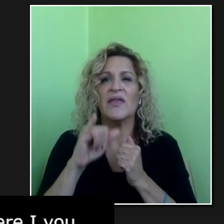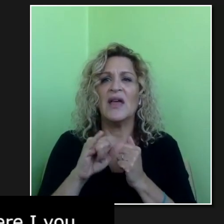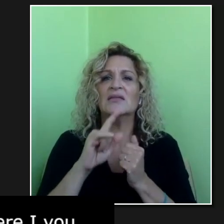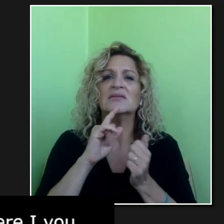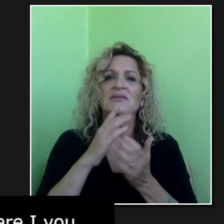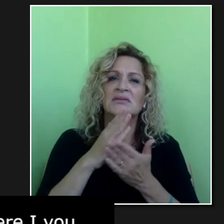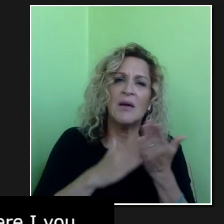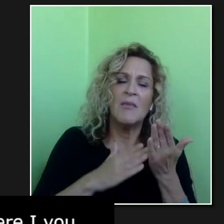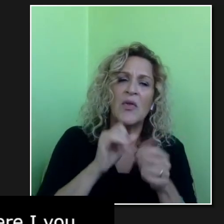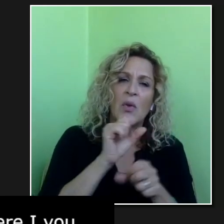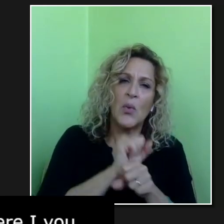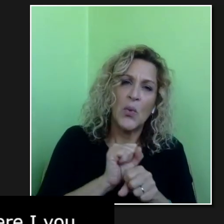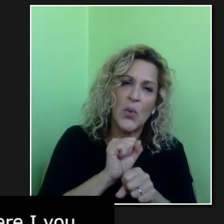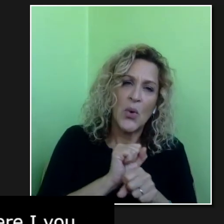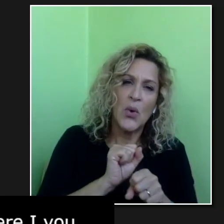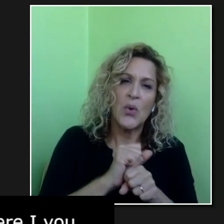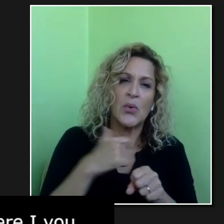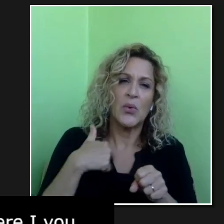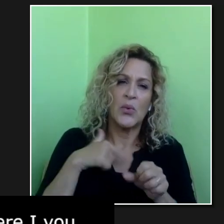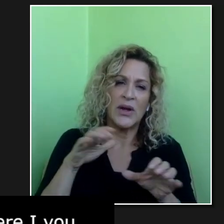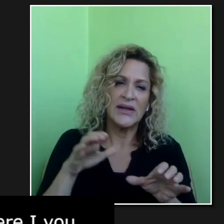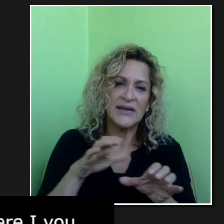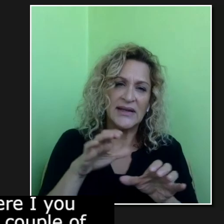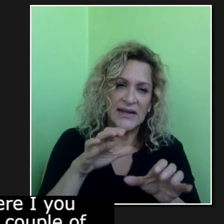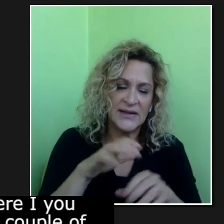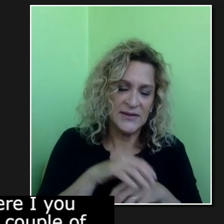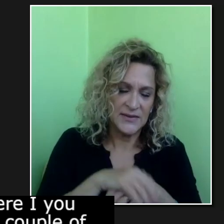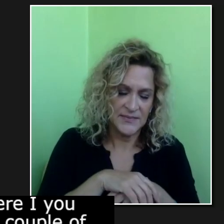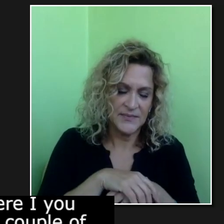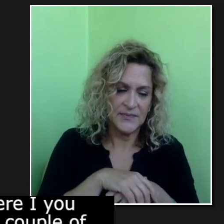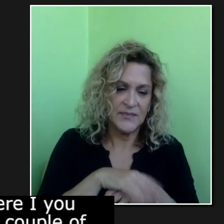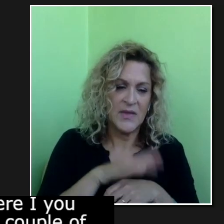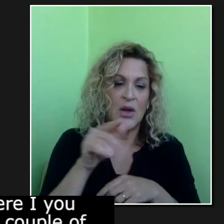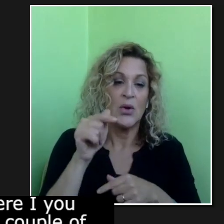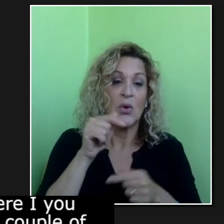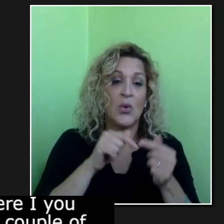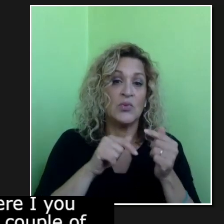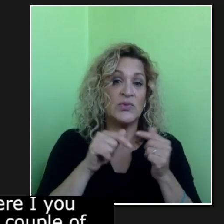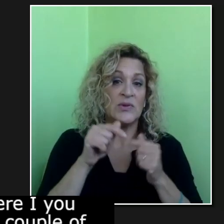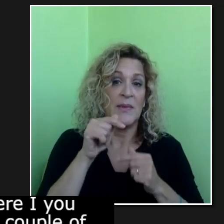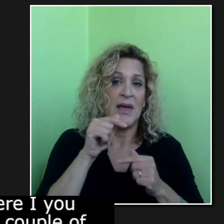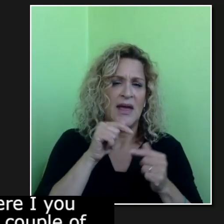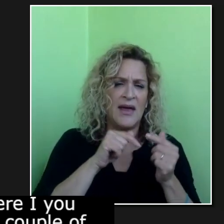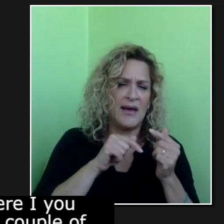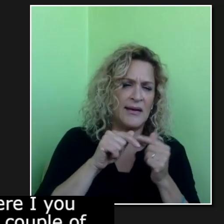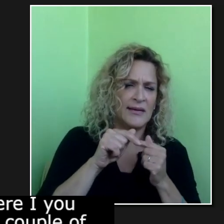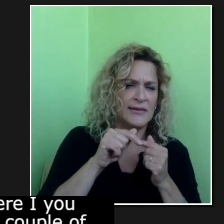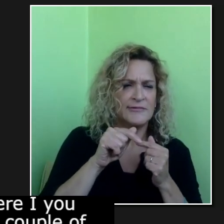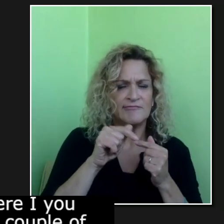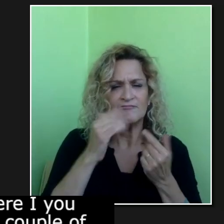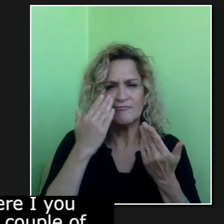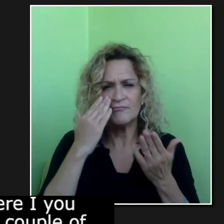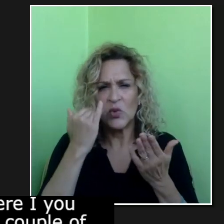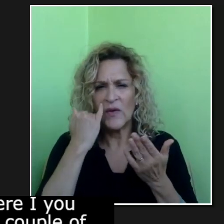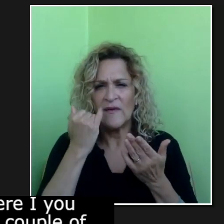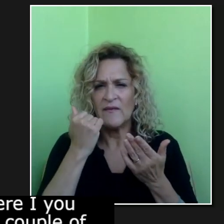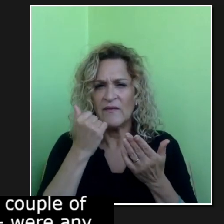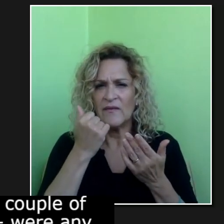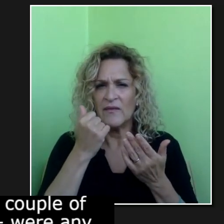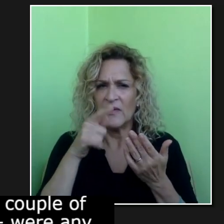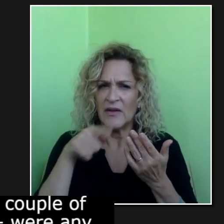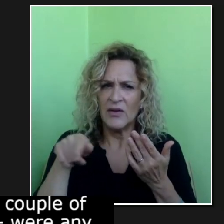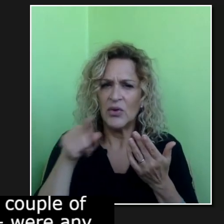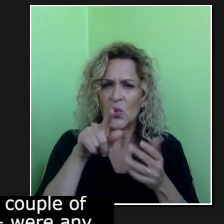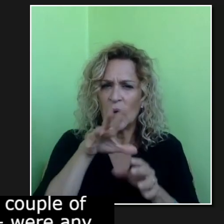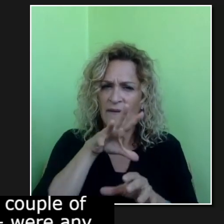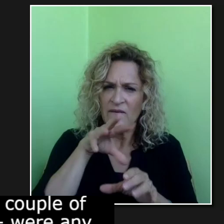did goes all the way back to. Were any of you involved? I think you were, Andrea. I think you were the